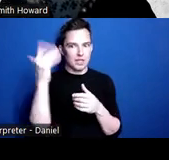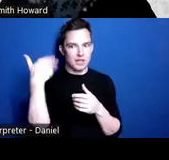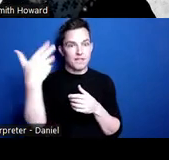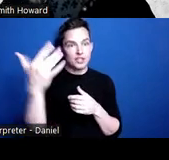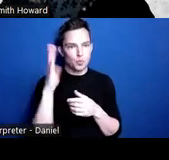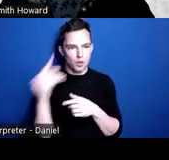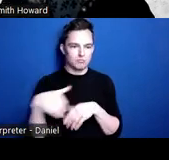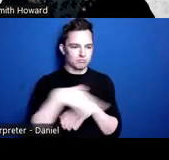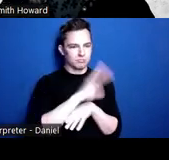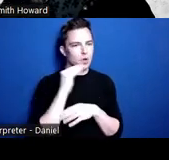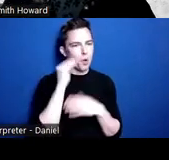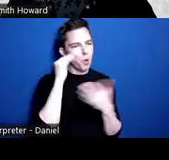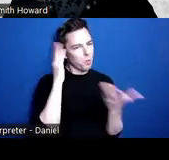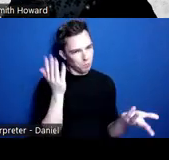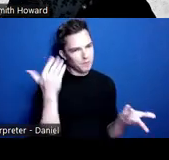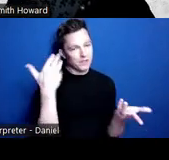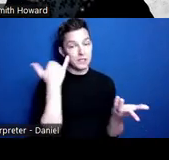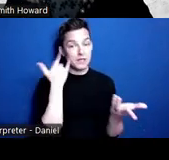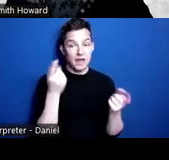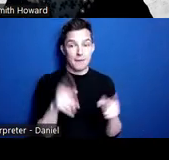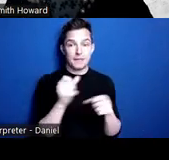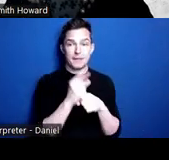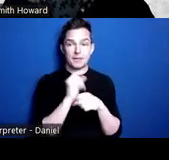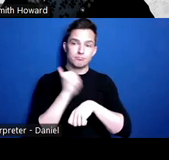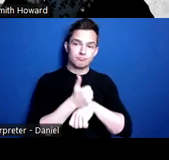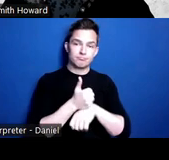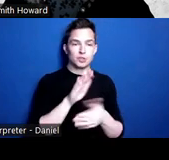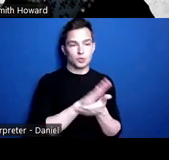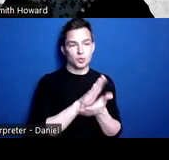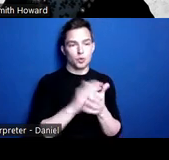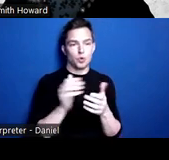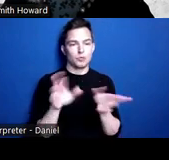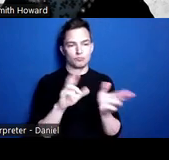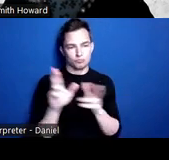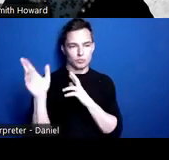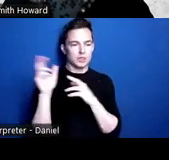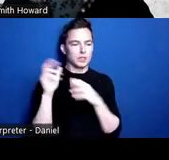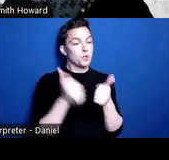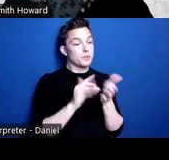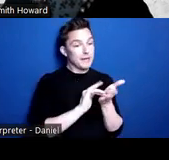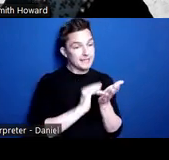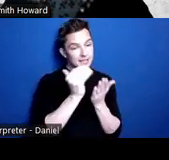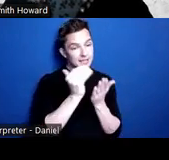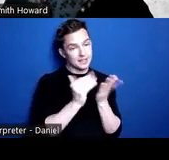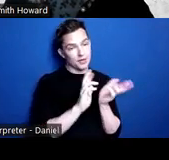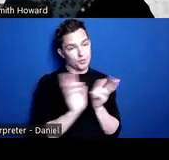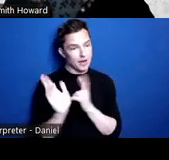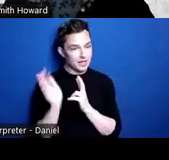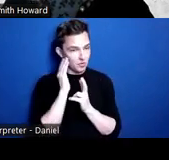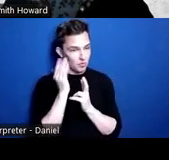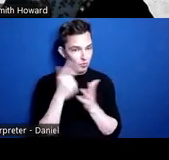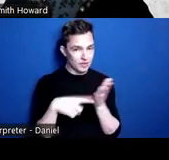And if that happens, they need to have school in place. They need to know what medications that child needs. They need to know what to do